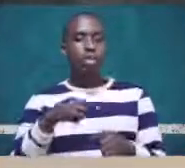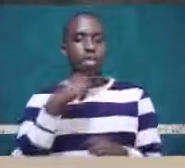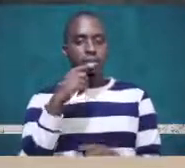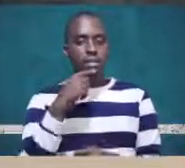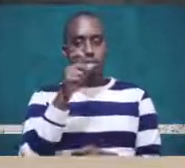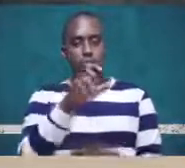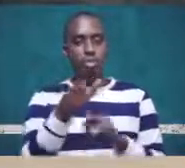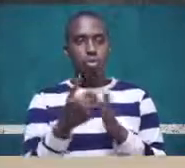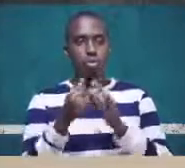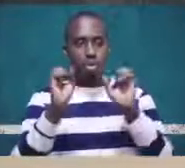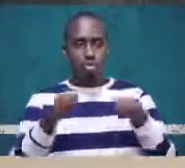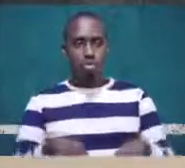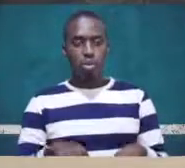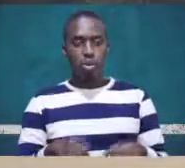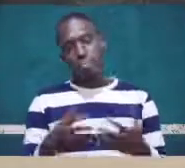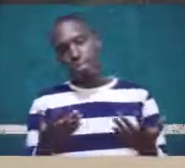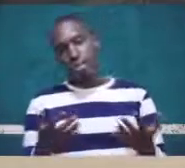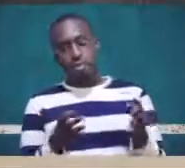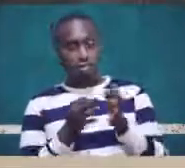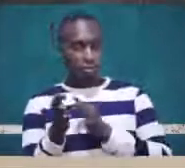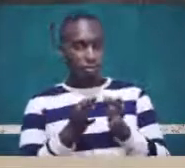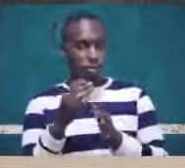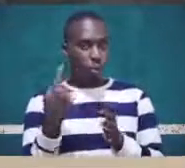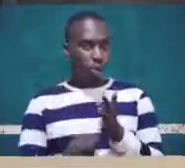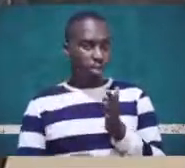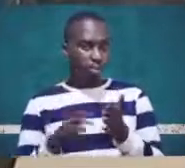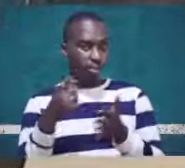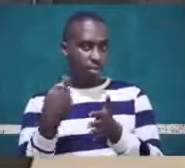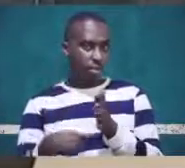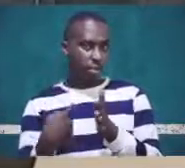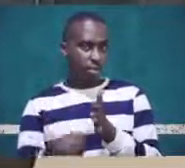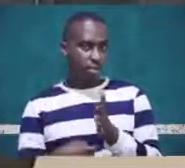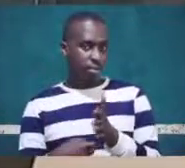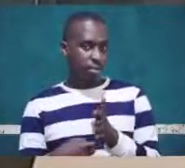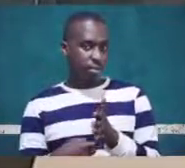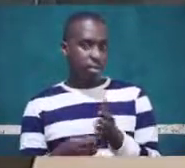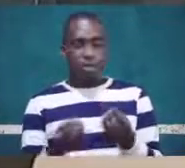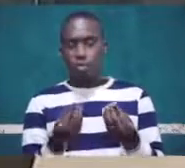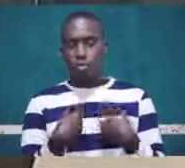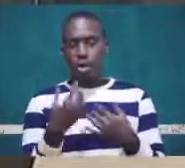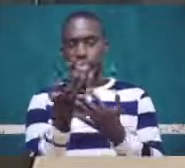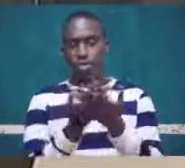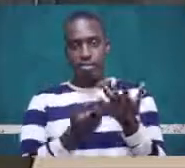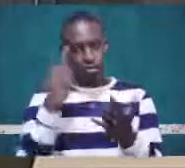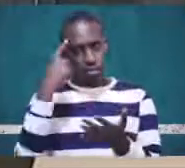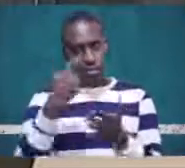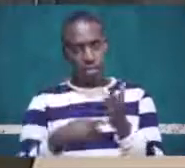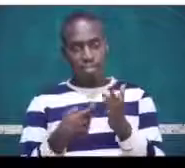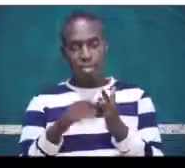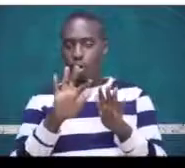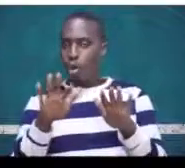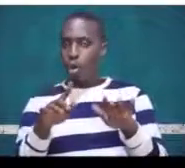of you to be able to define what is a tax, to give the list of taxes, all types